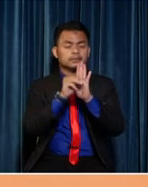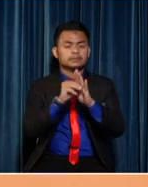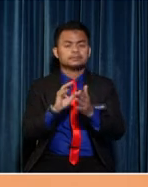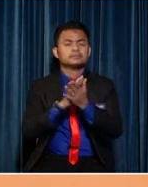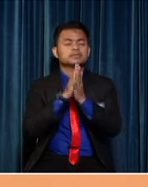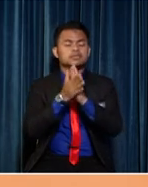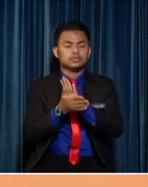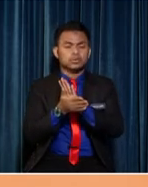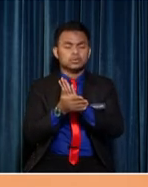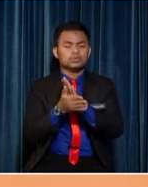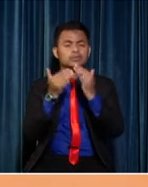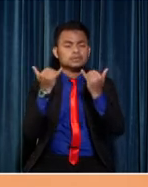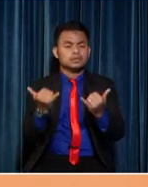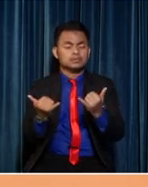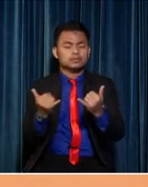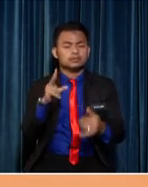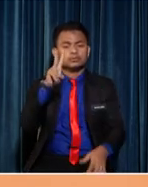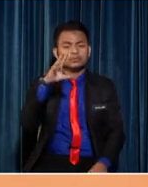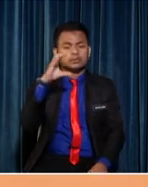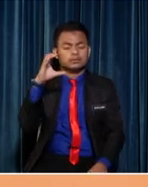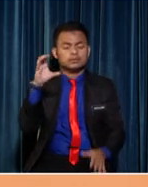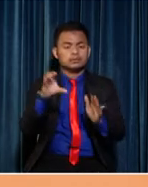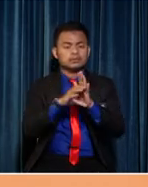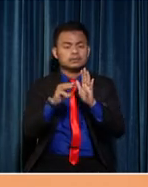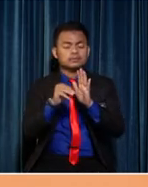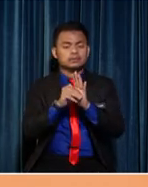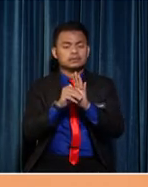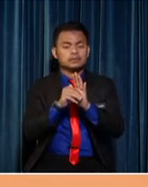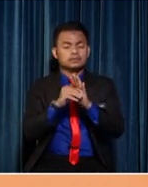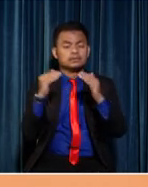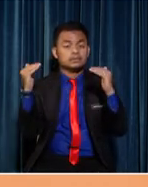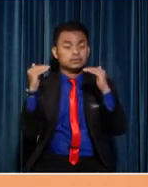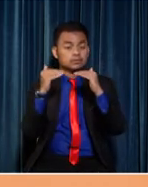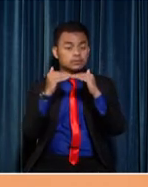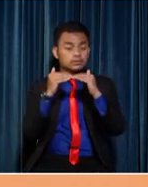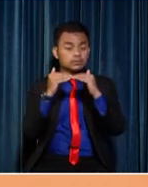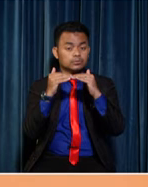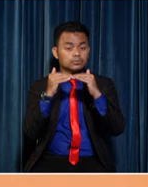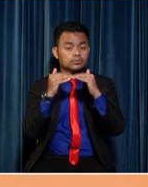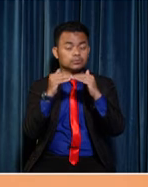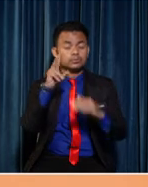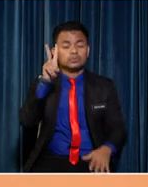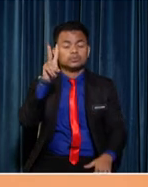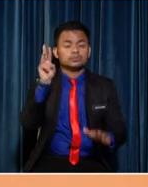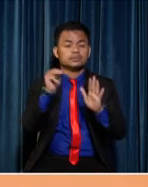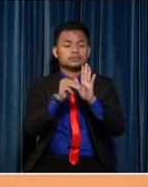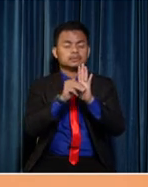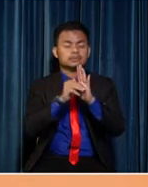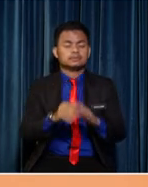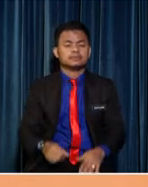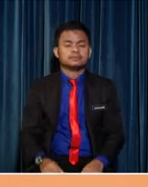So, now 200 centimeters is equal to 2